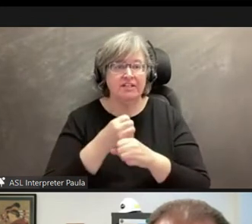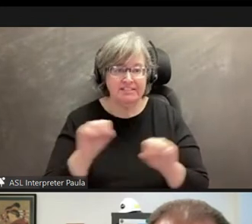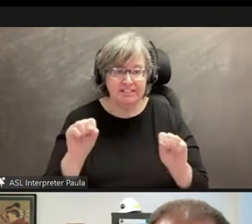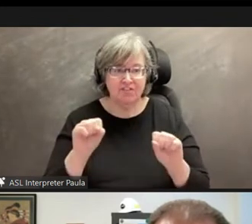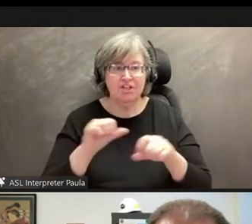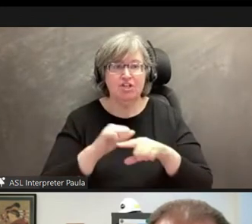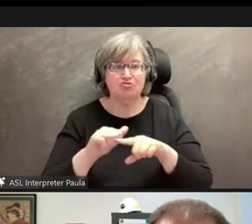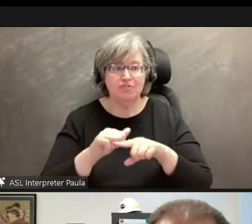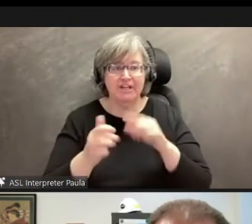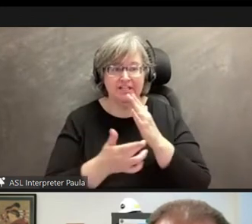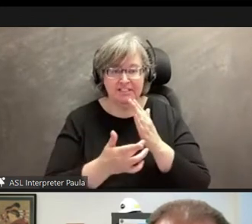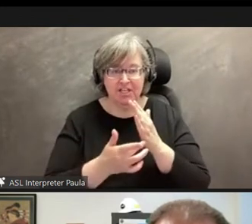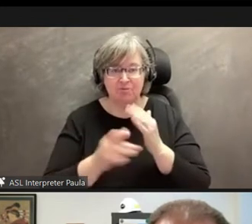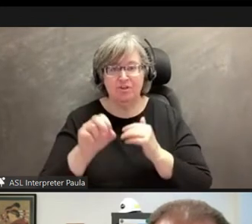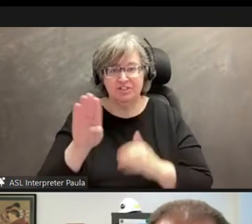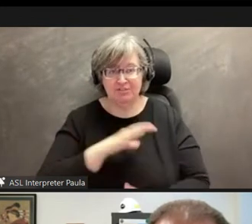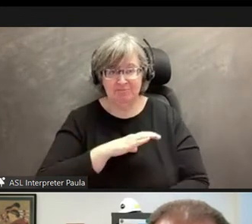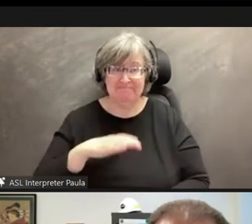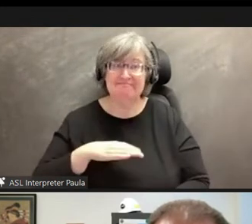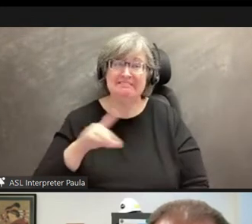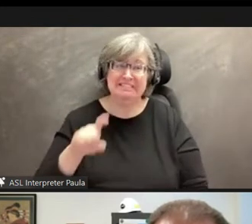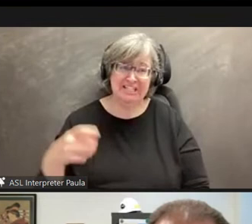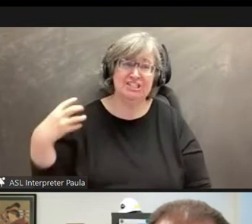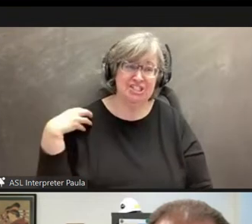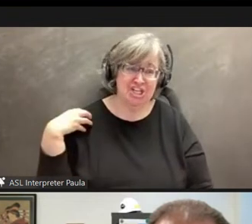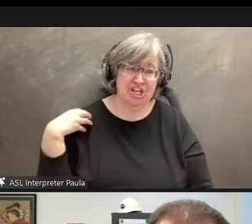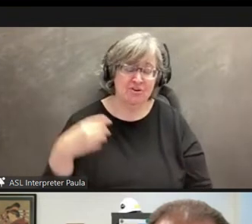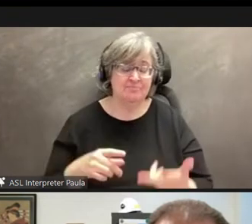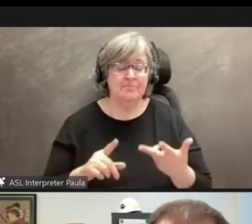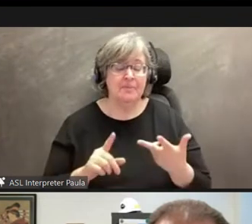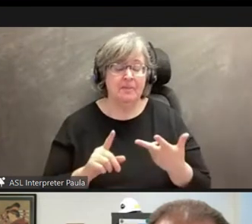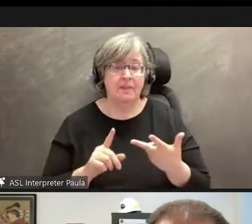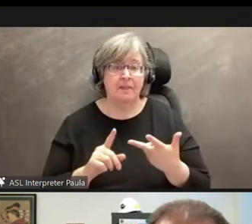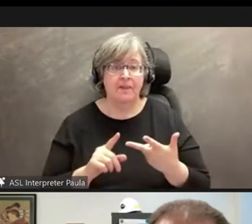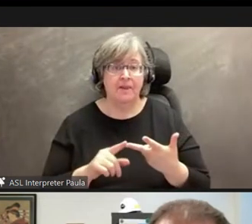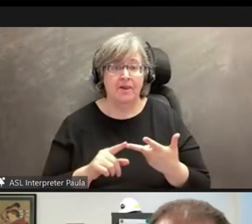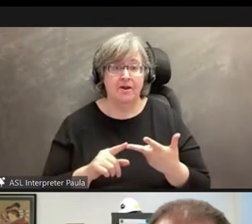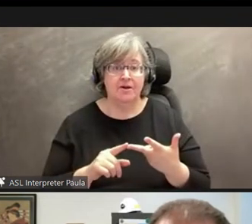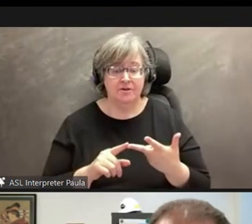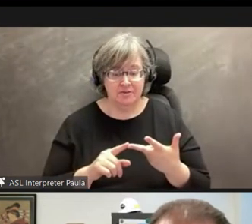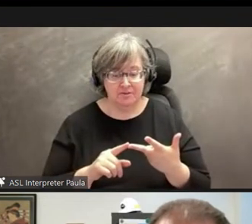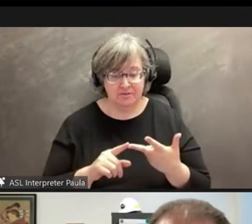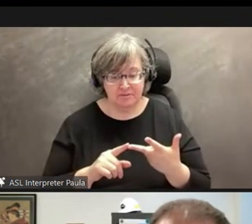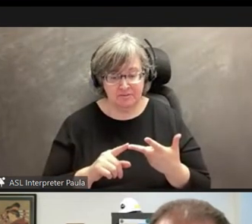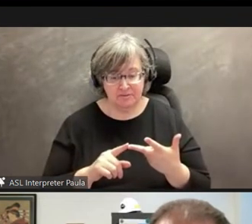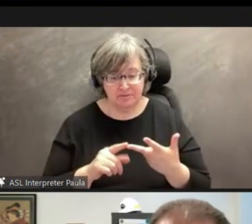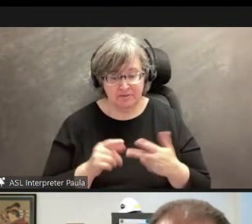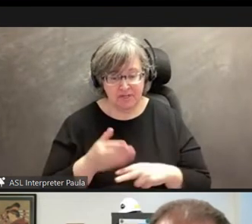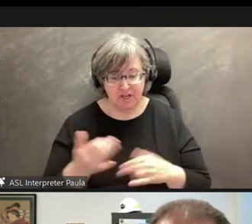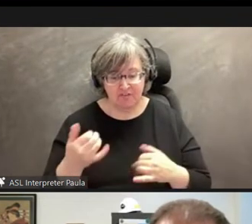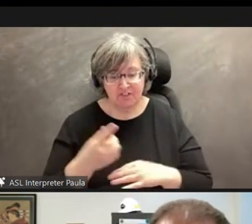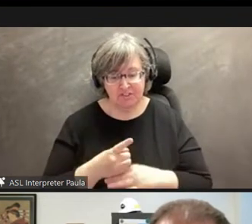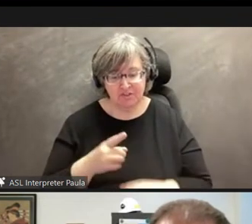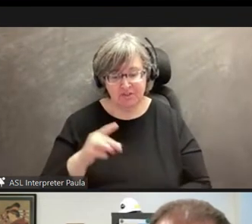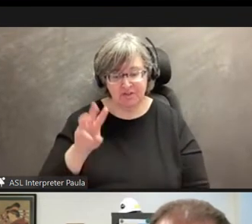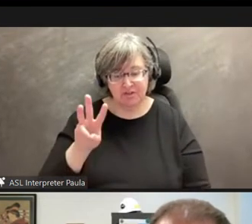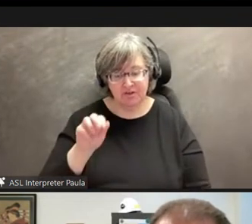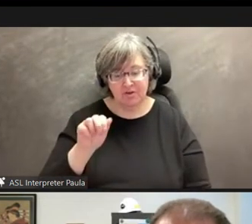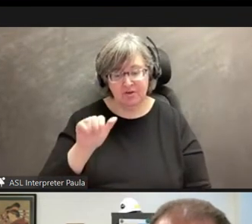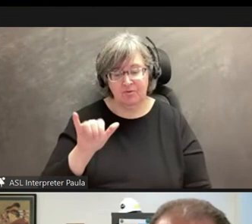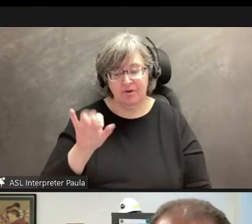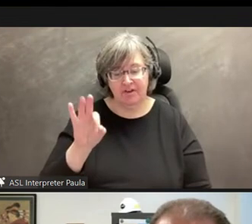technology subcommittee that also needs a chair. And then as of after today, the wayfinding